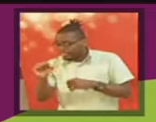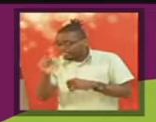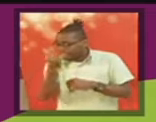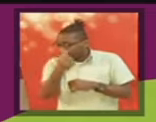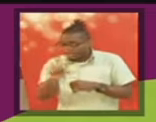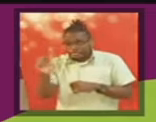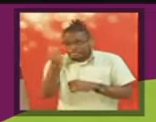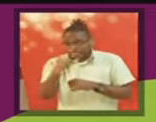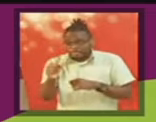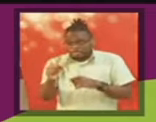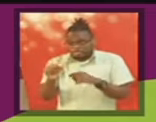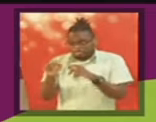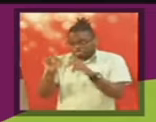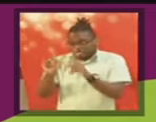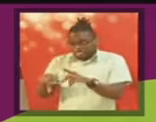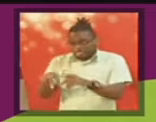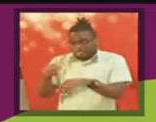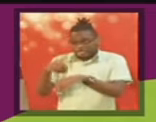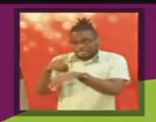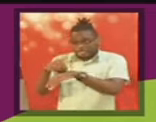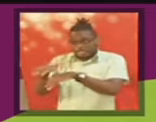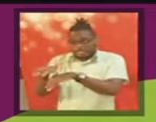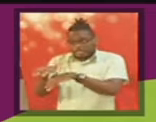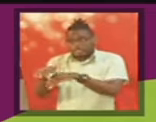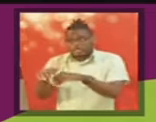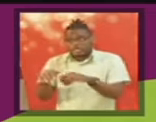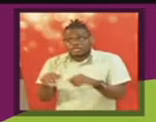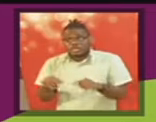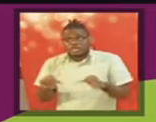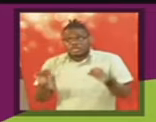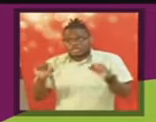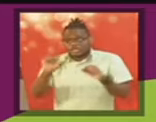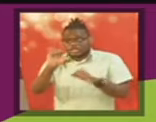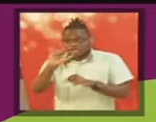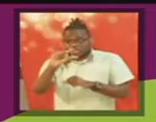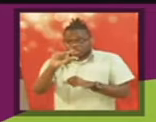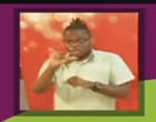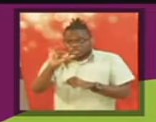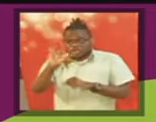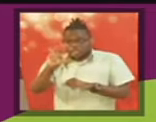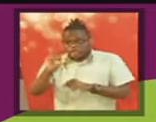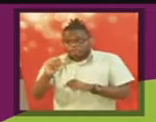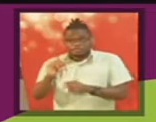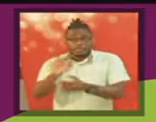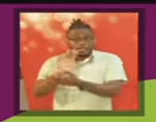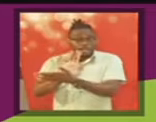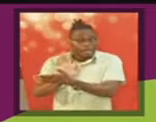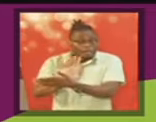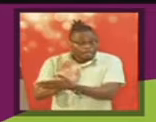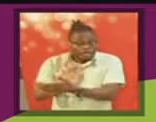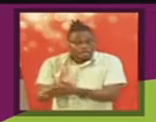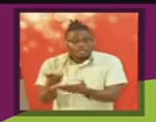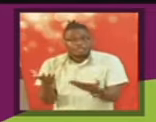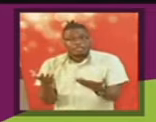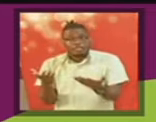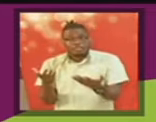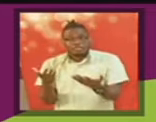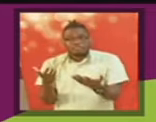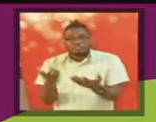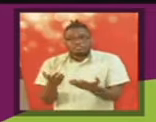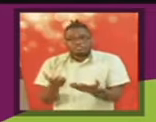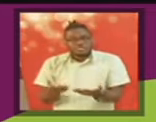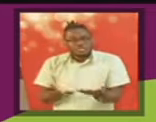from gym operators and also cinemas in light of social media distancing that can